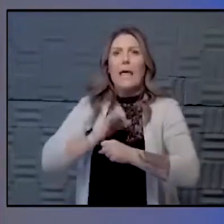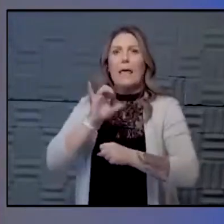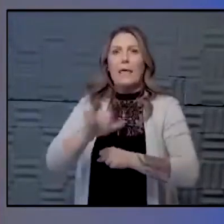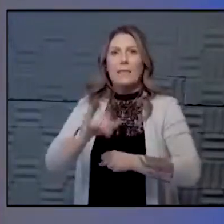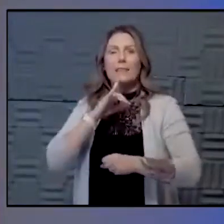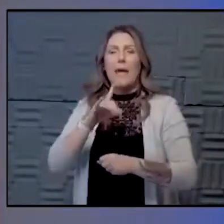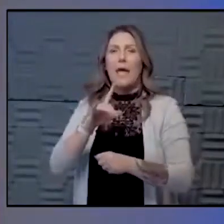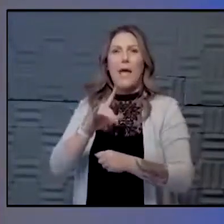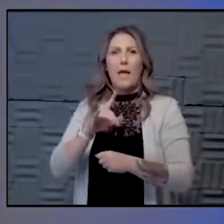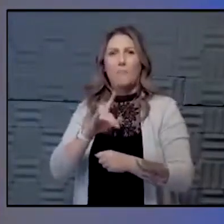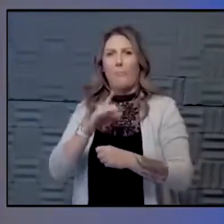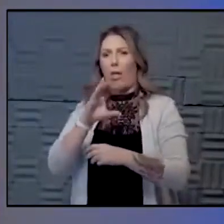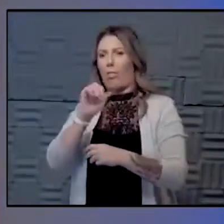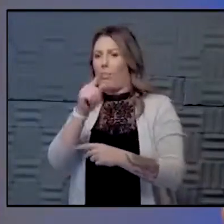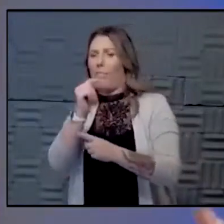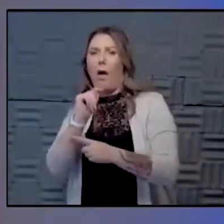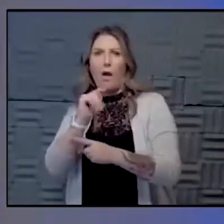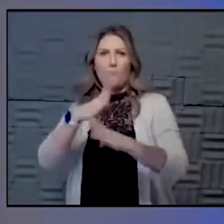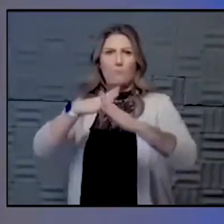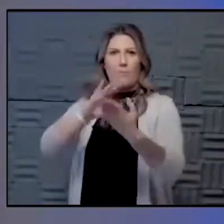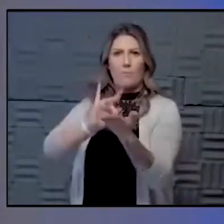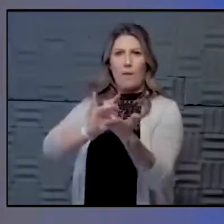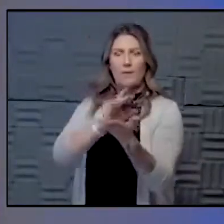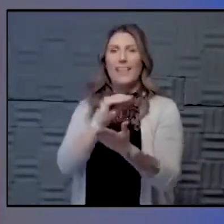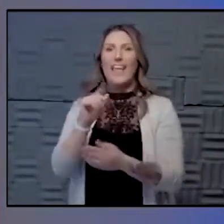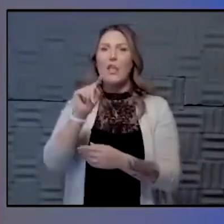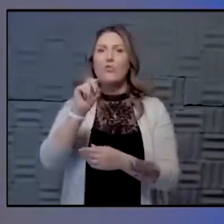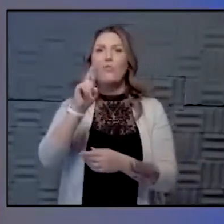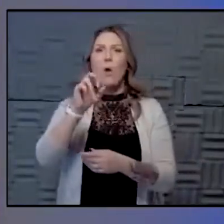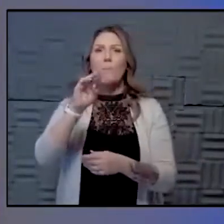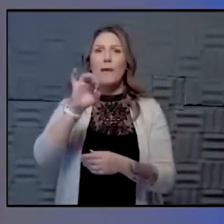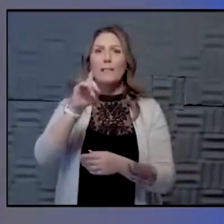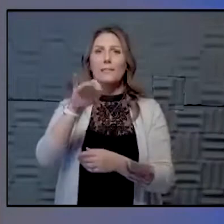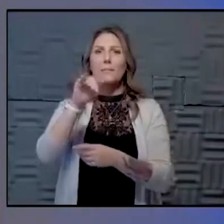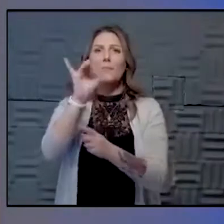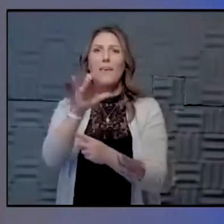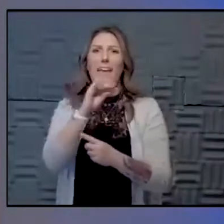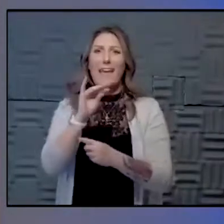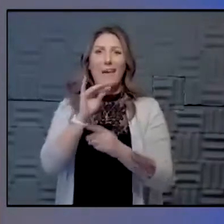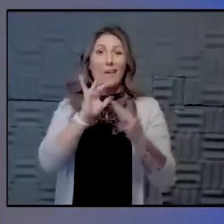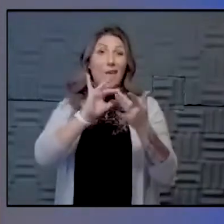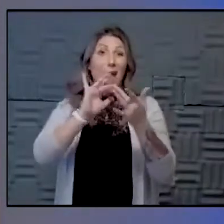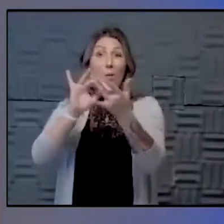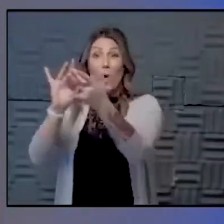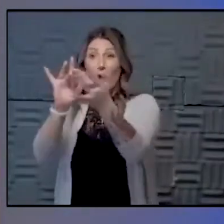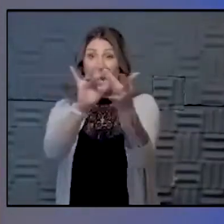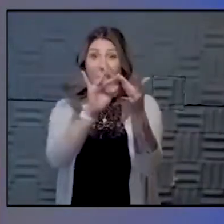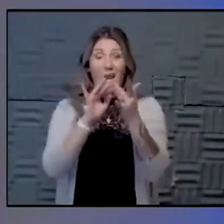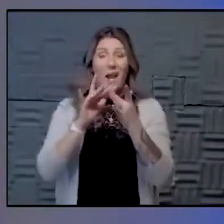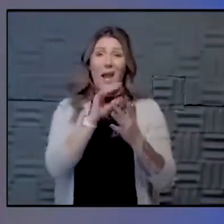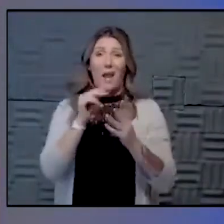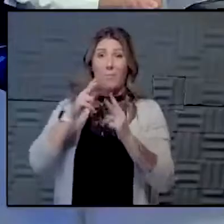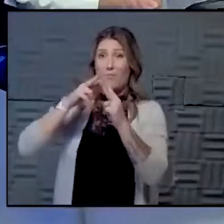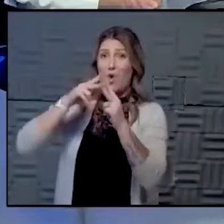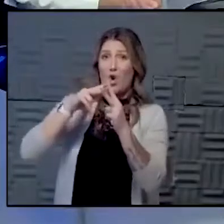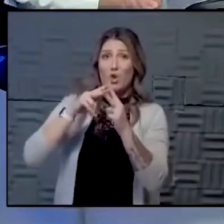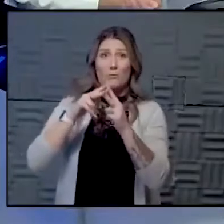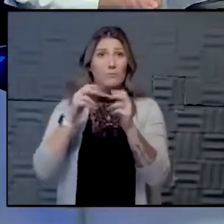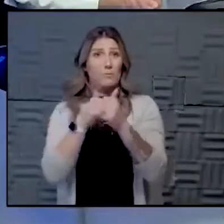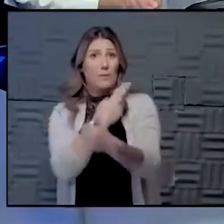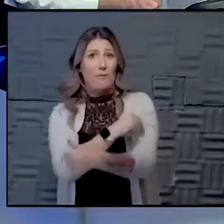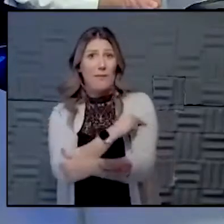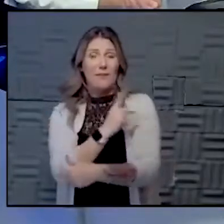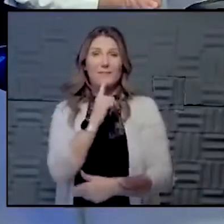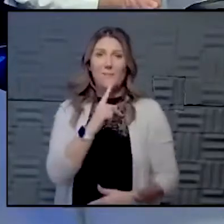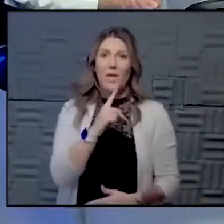get thrombectomy, and in part due to our networking, throughout the state and the partnership of these hospitals. So it's the Kansas Initiative